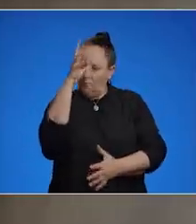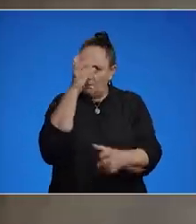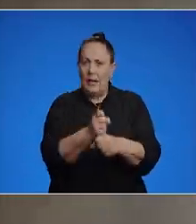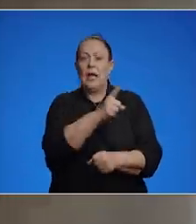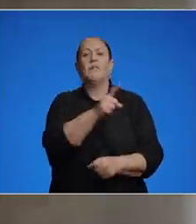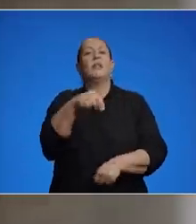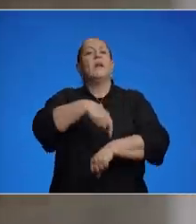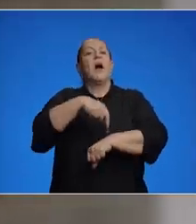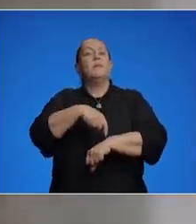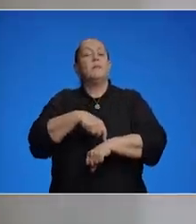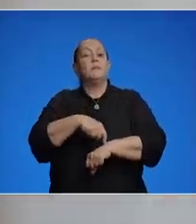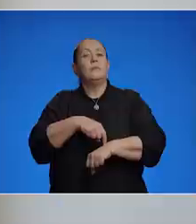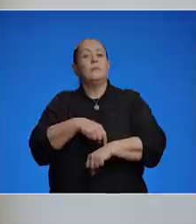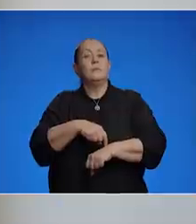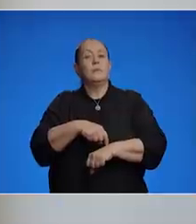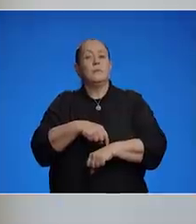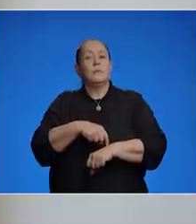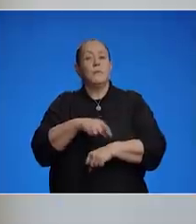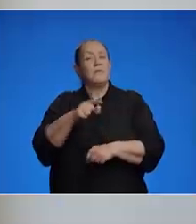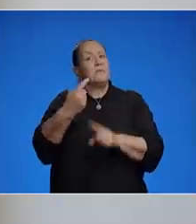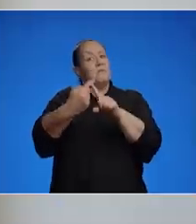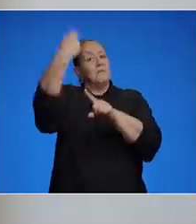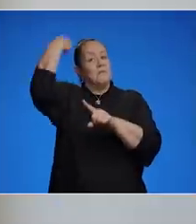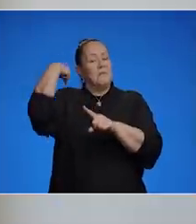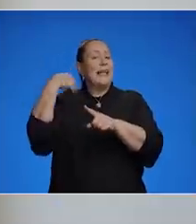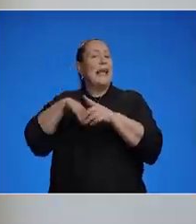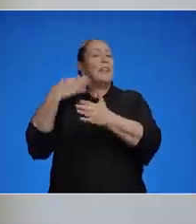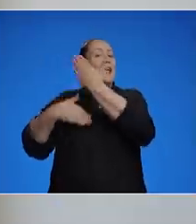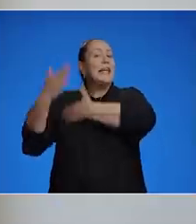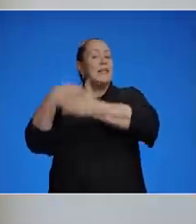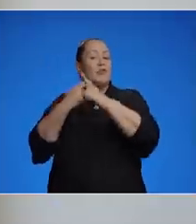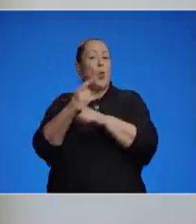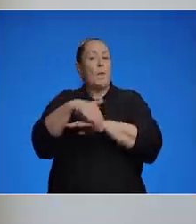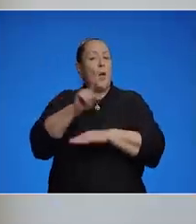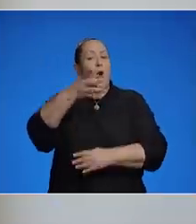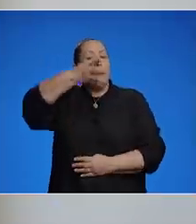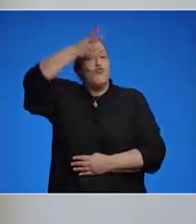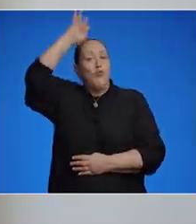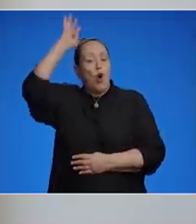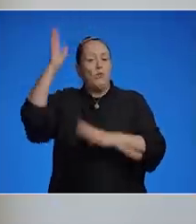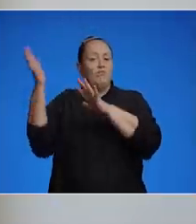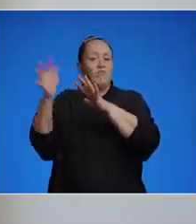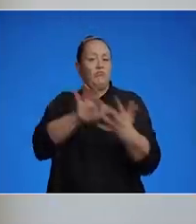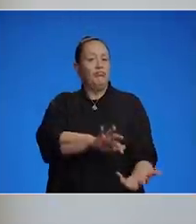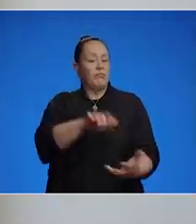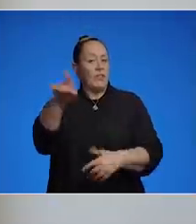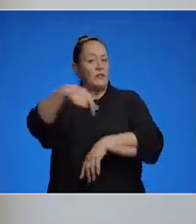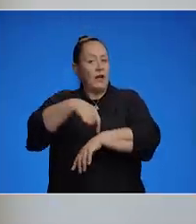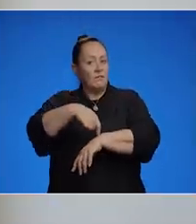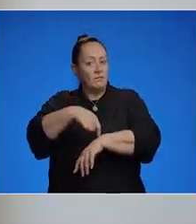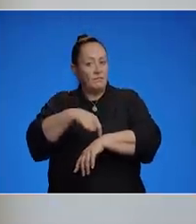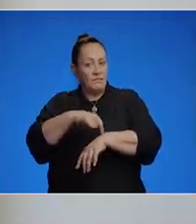was the end times. By that stage, you might recall from history that Rome had already fallen,